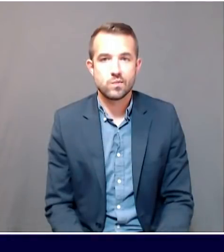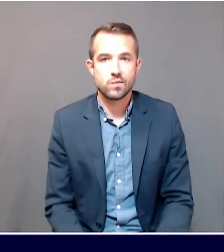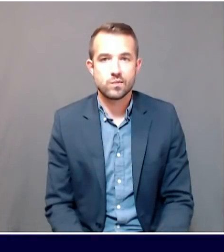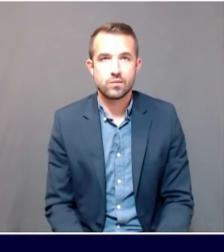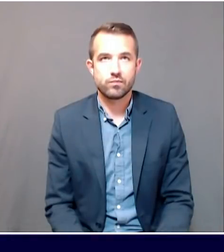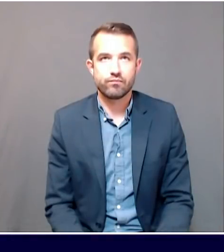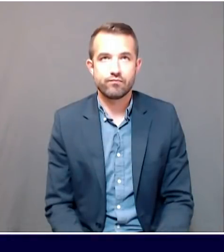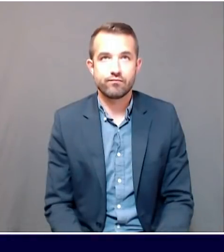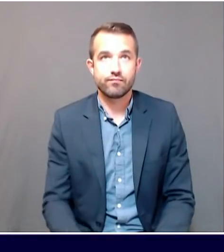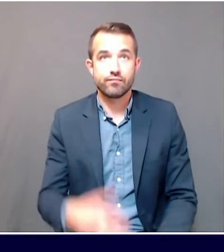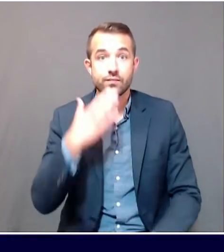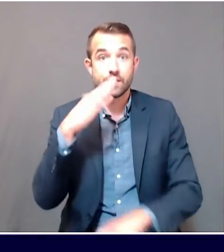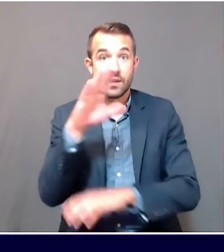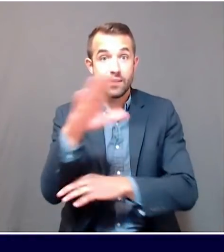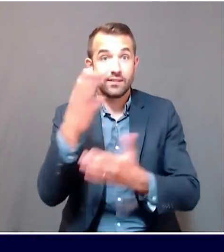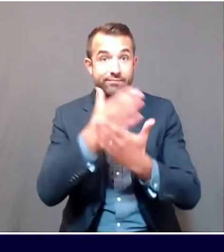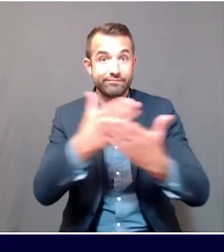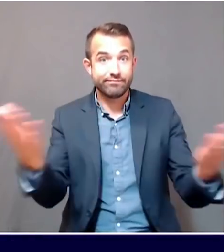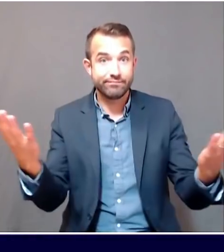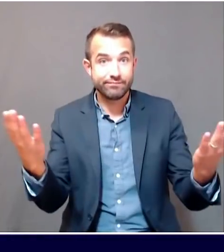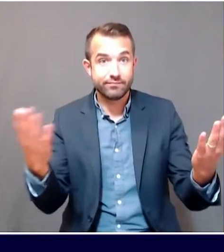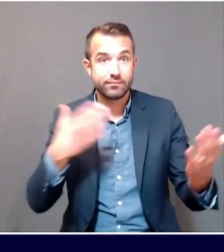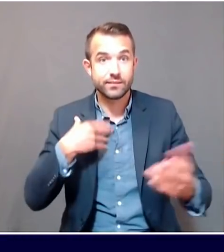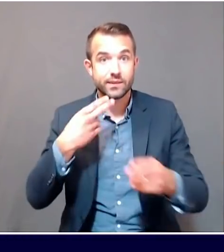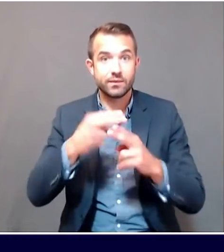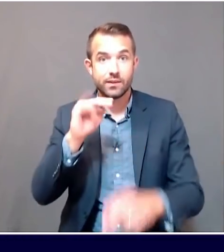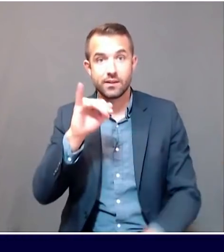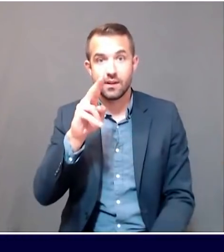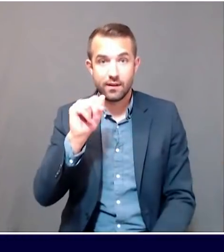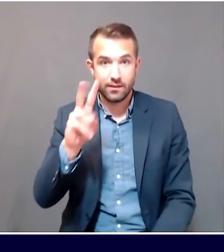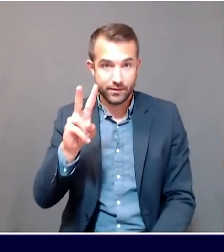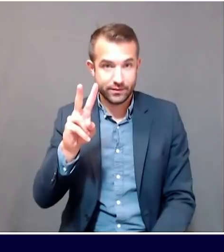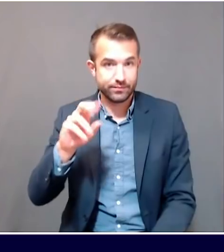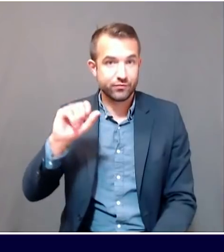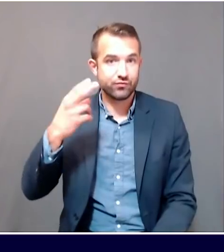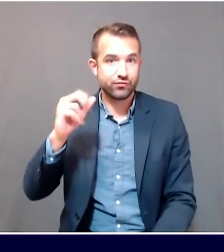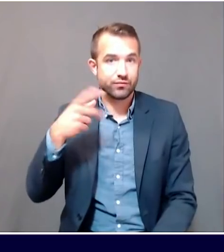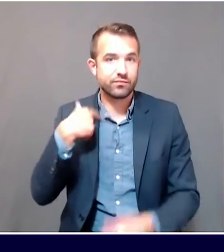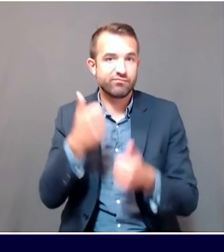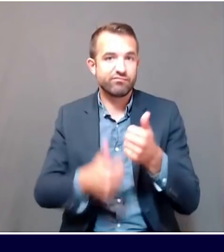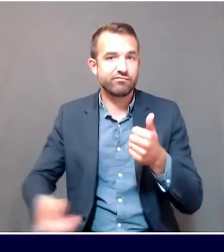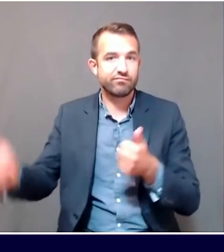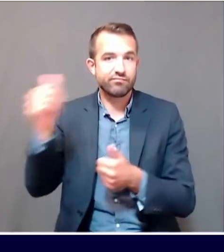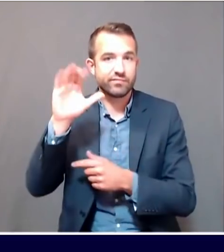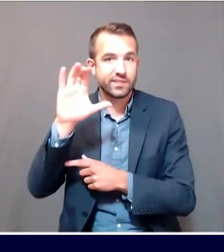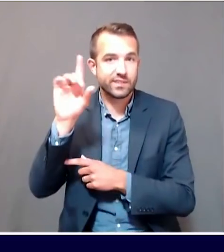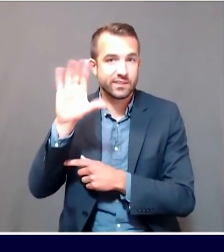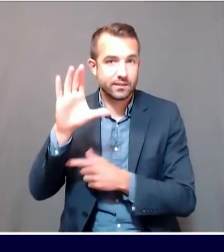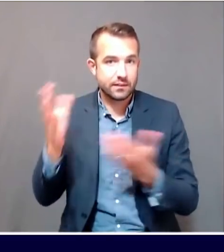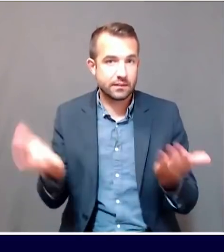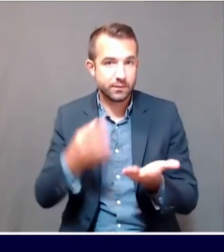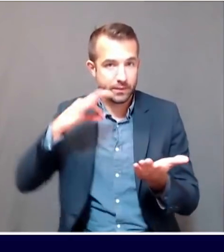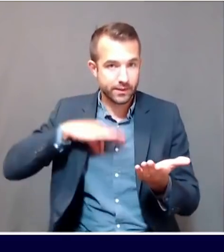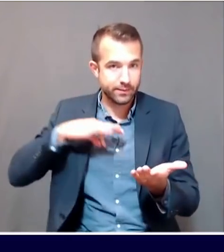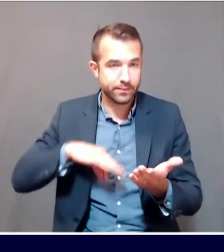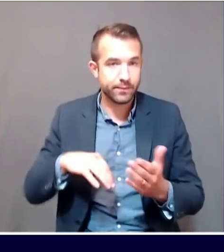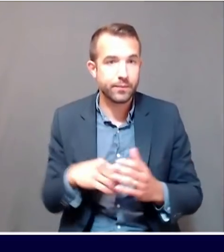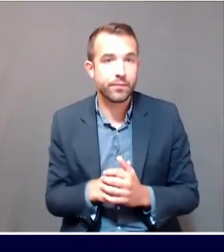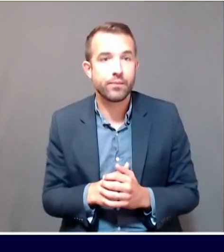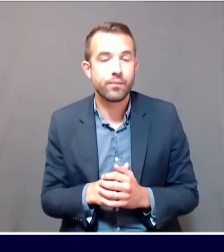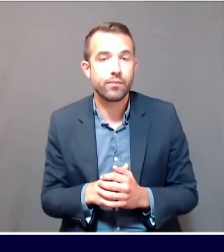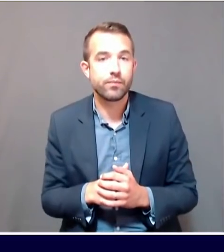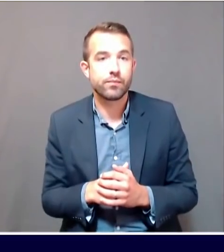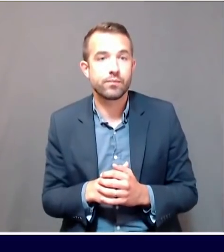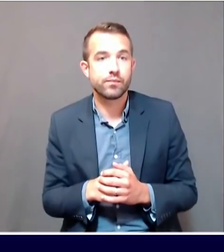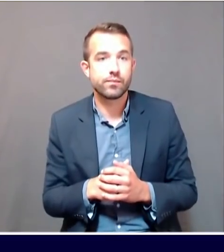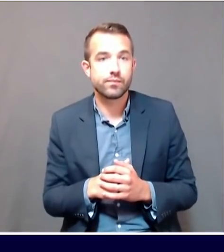Good afternoon, ladies and gentlemen. My name is Nirav Shah, and I am the director of the State of Maine Center for Disease Control